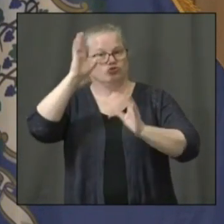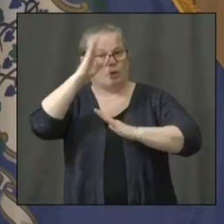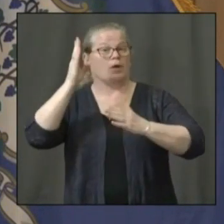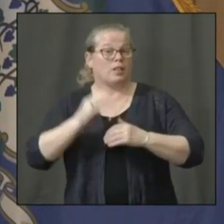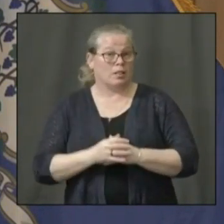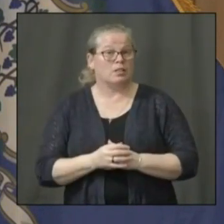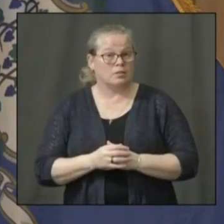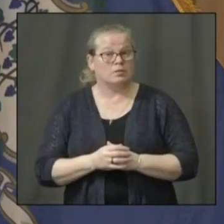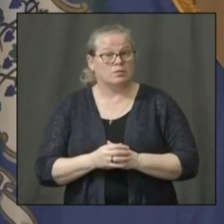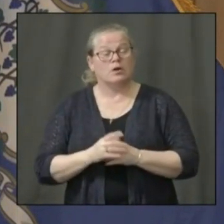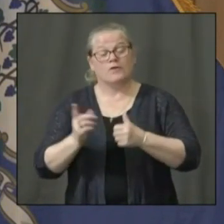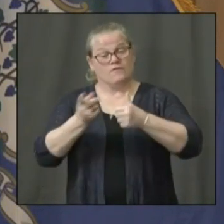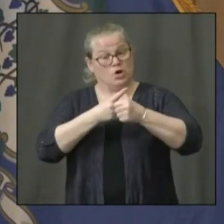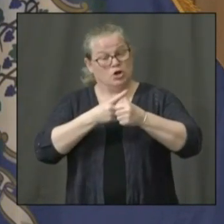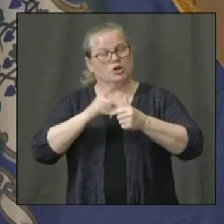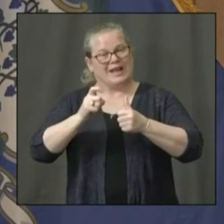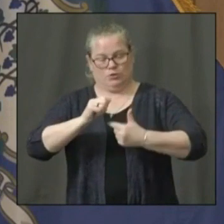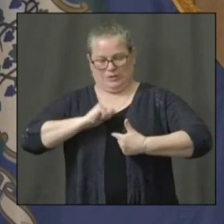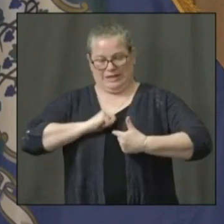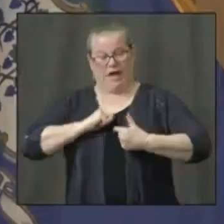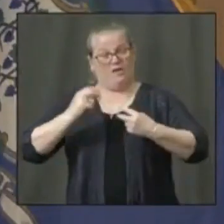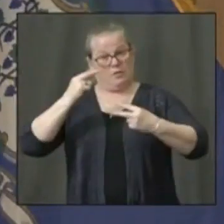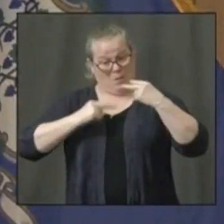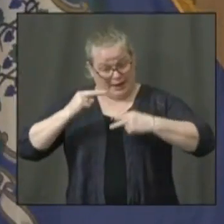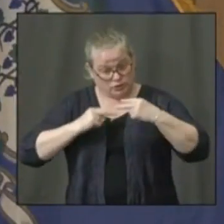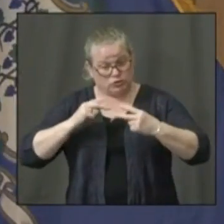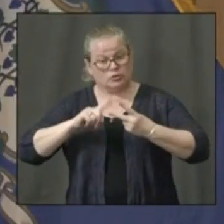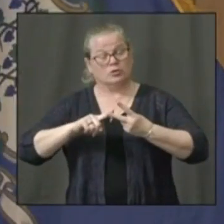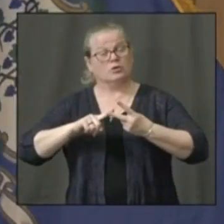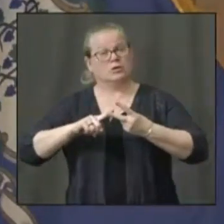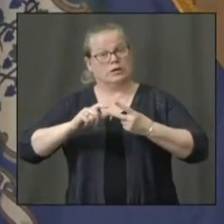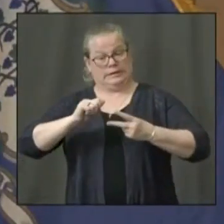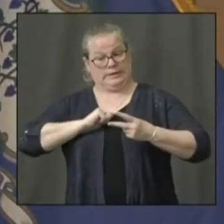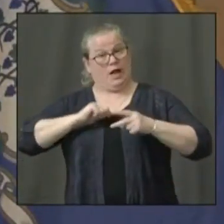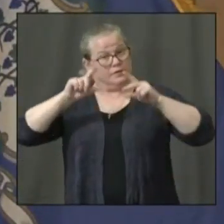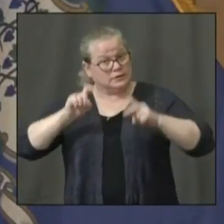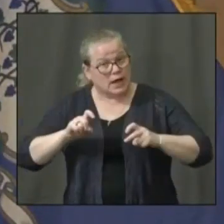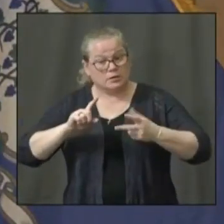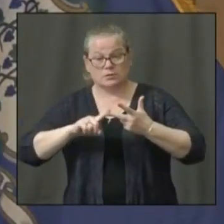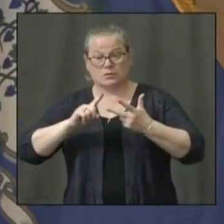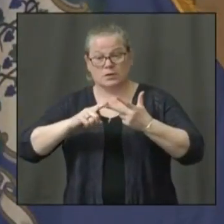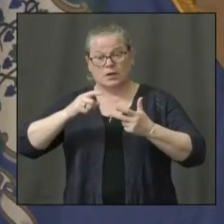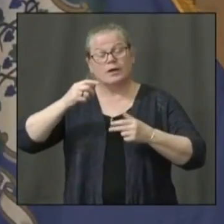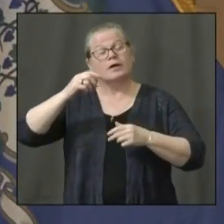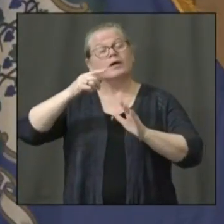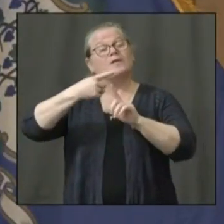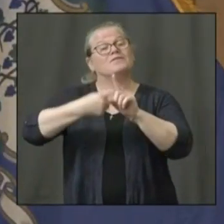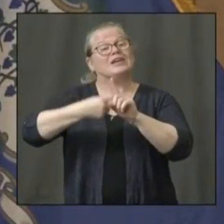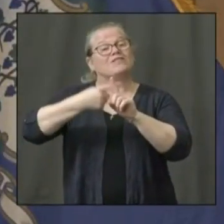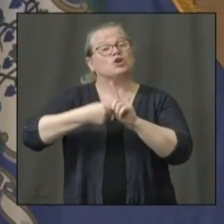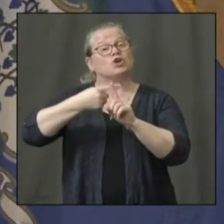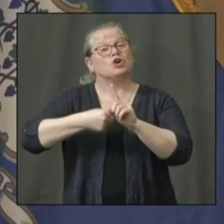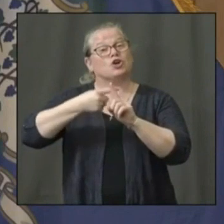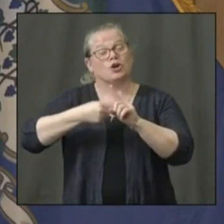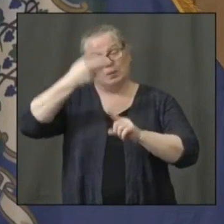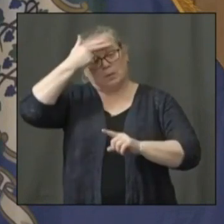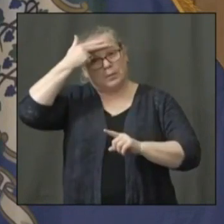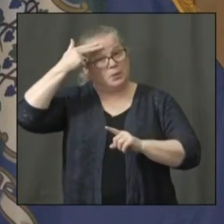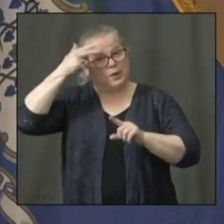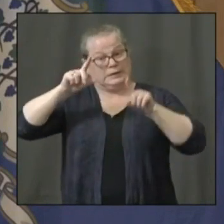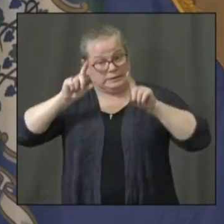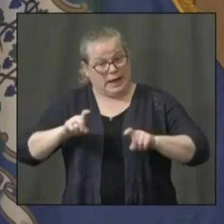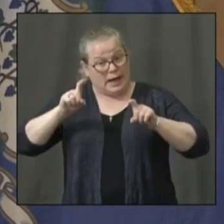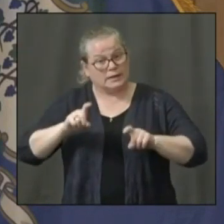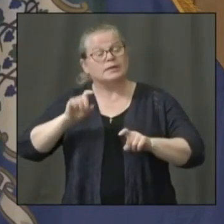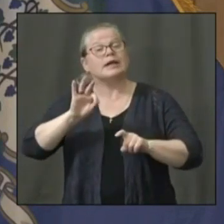got to self-monitor, you've got to self-test, you've got to have a fever test, and anybody who registers more than 100.4 degrees does